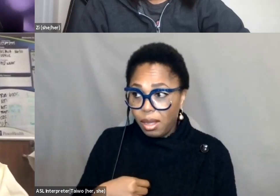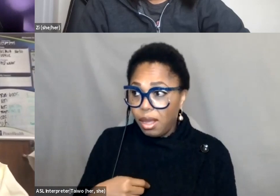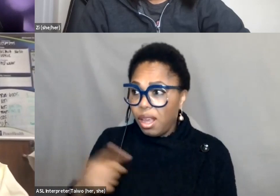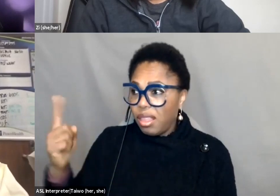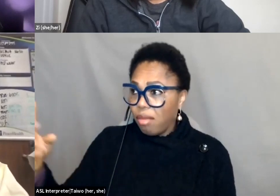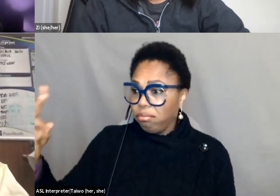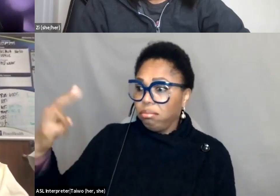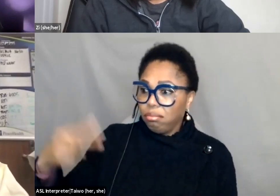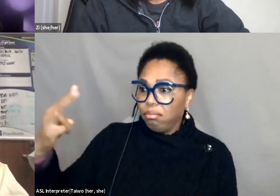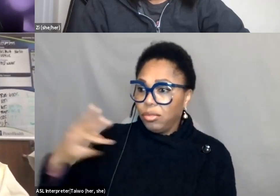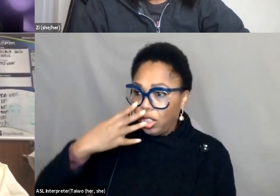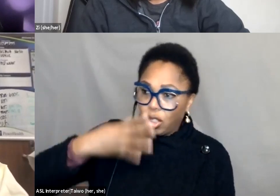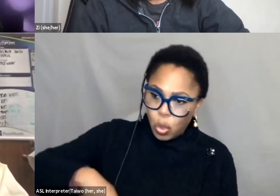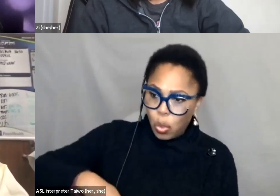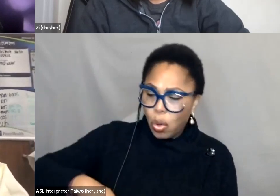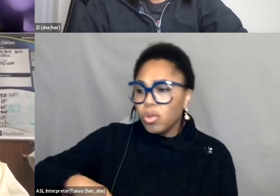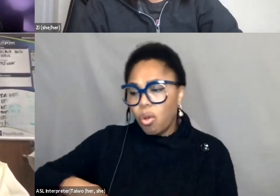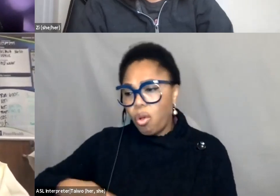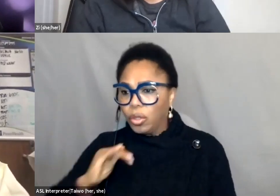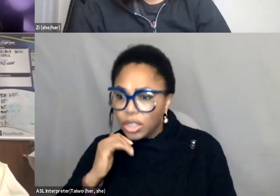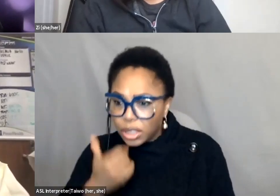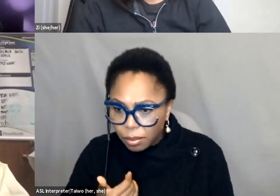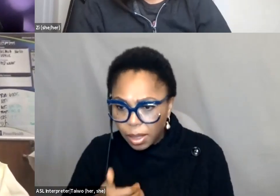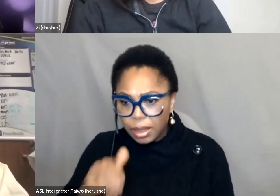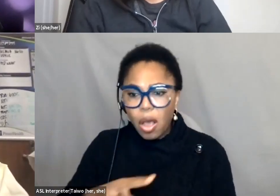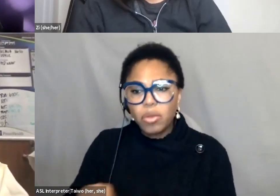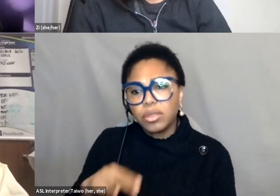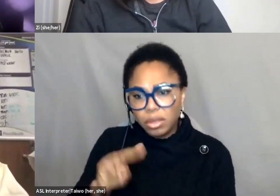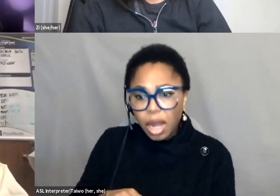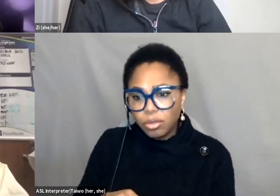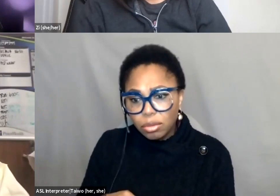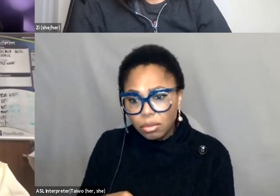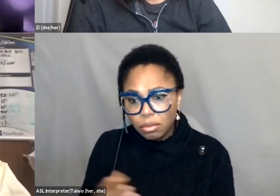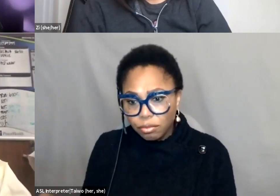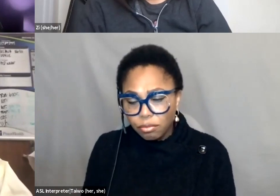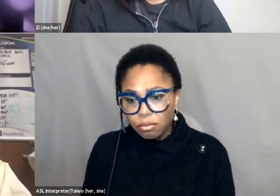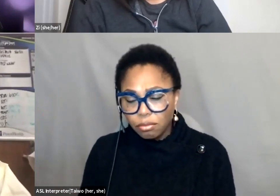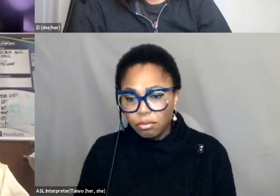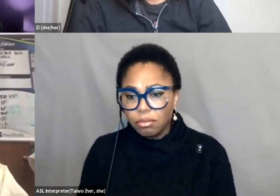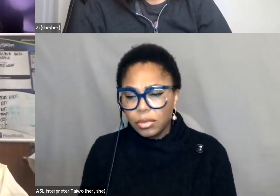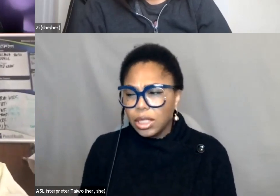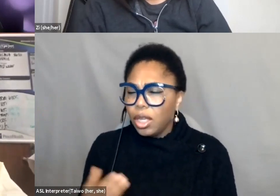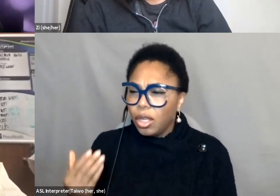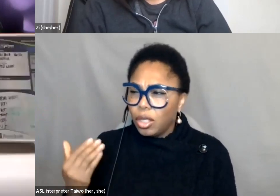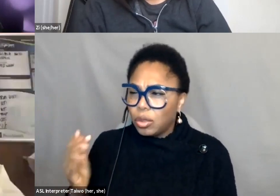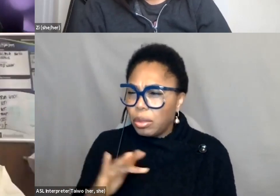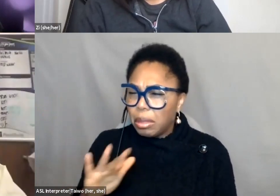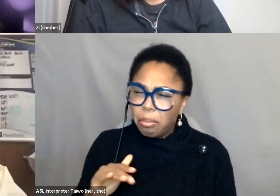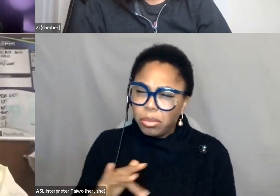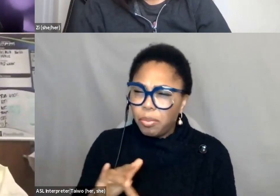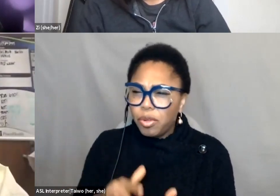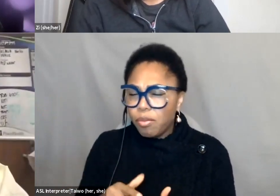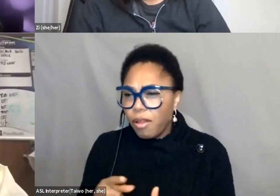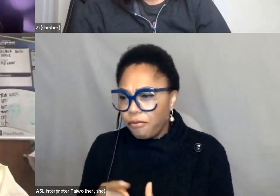to, ignored, or humiliated was the natural order of things. Somewhere near the middle of my first